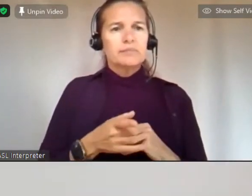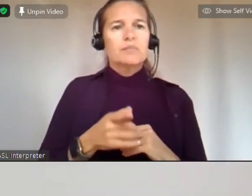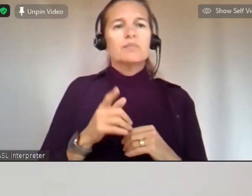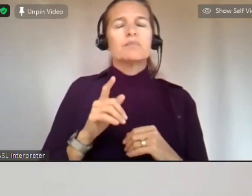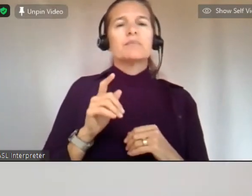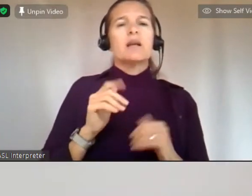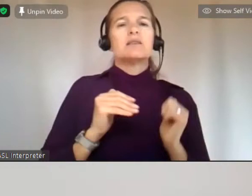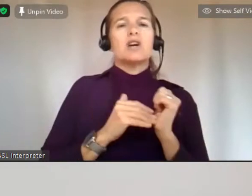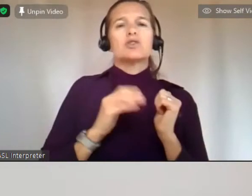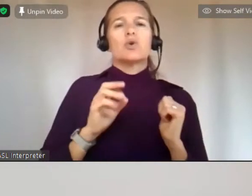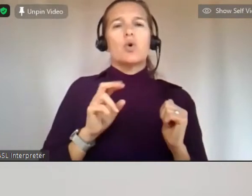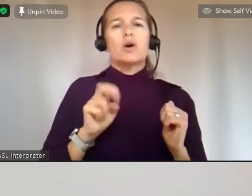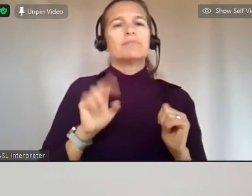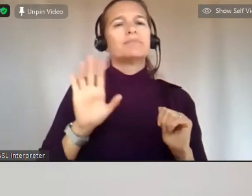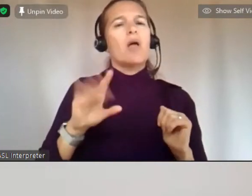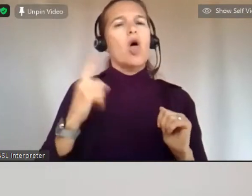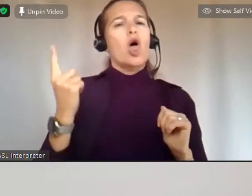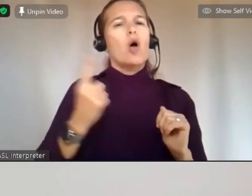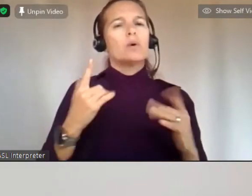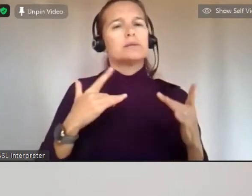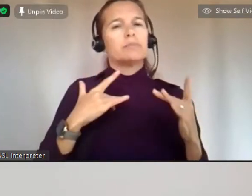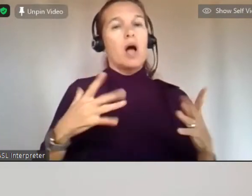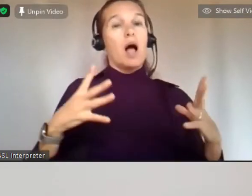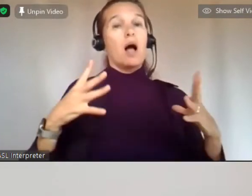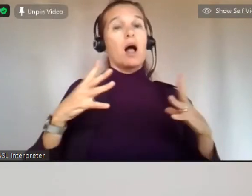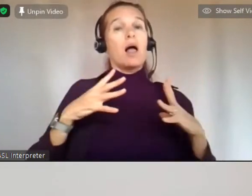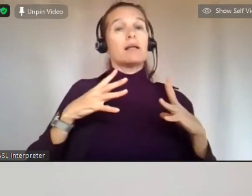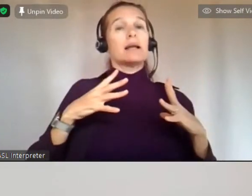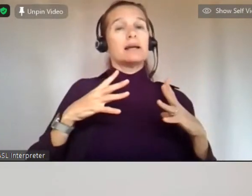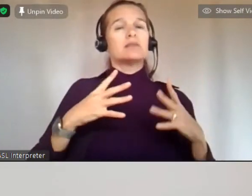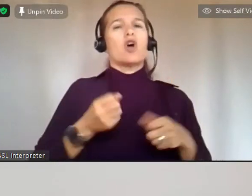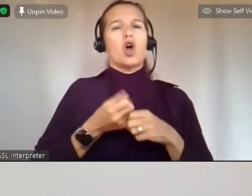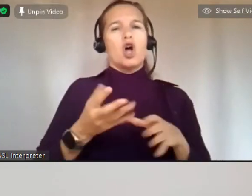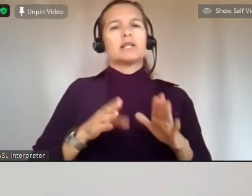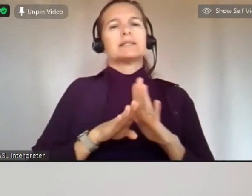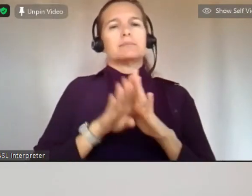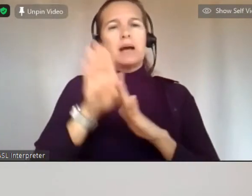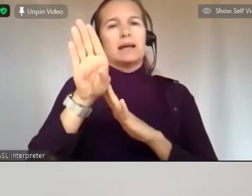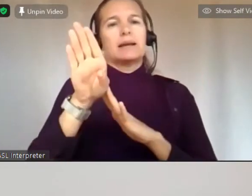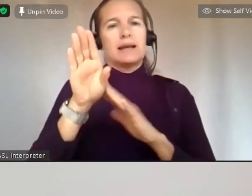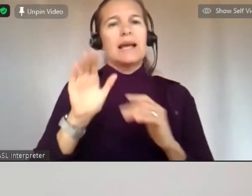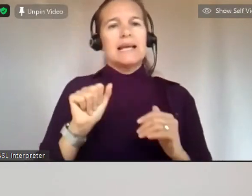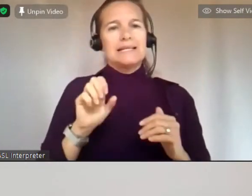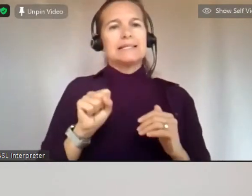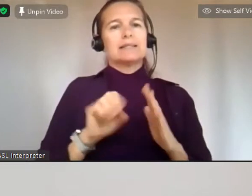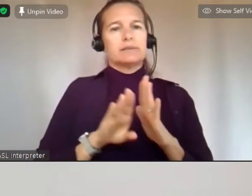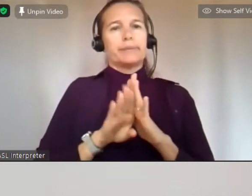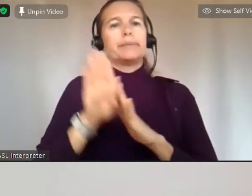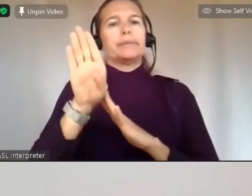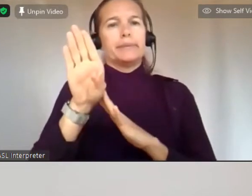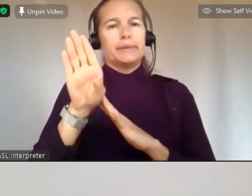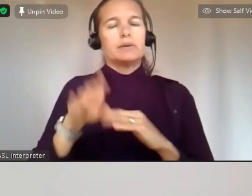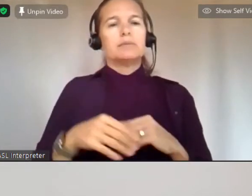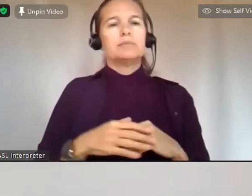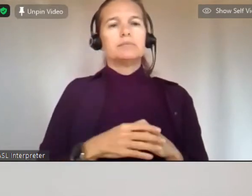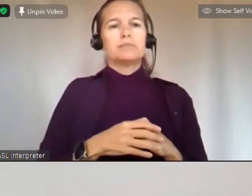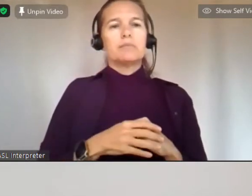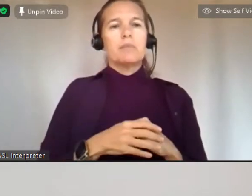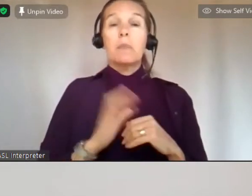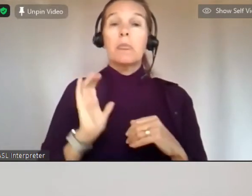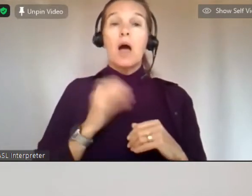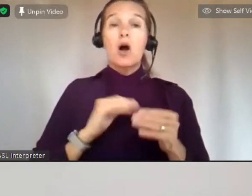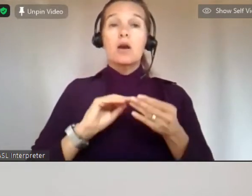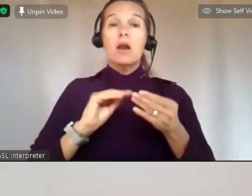We always have a spike with holidays, and we have slowly been decreasing our